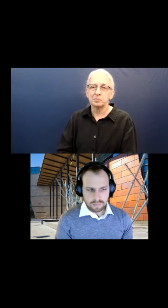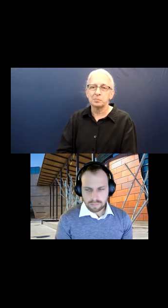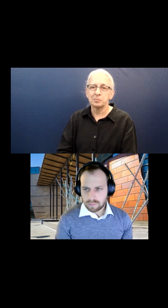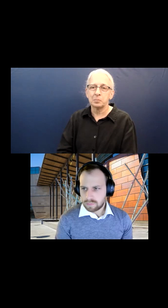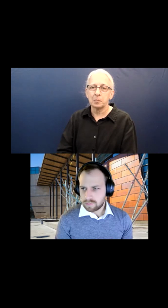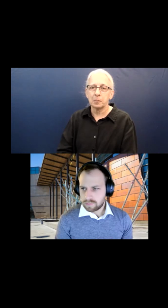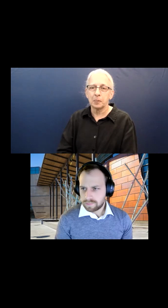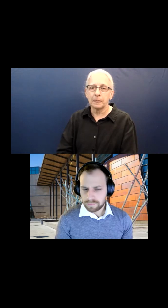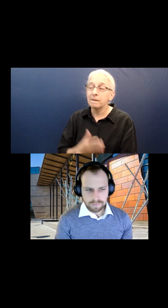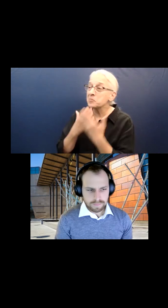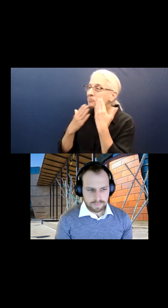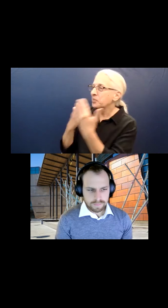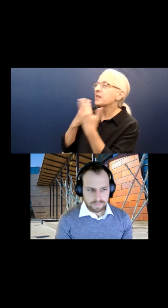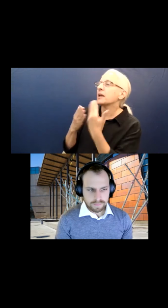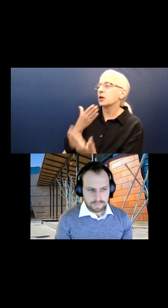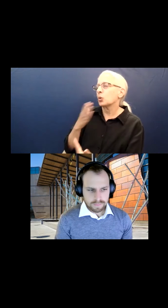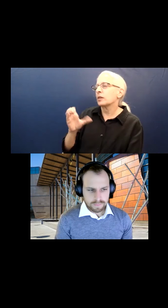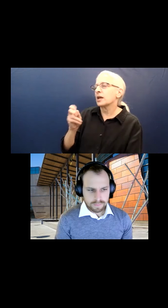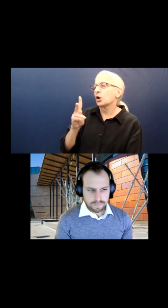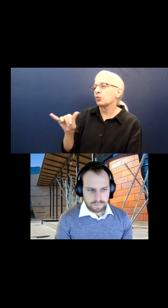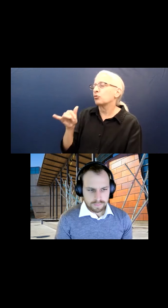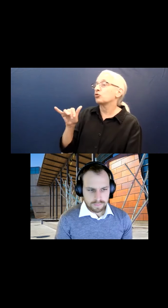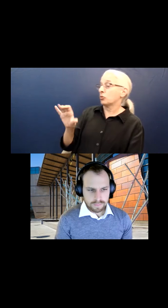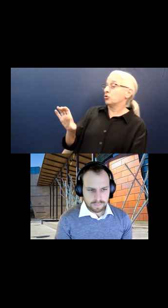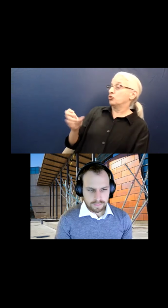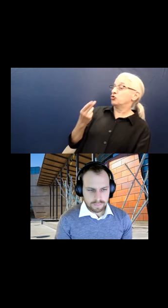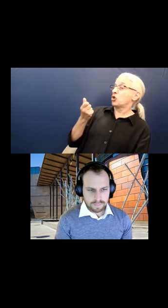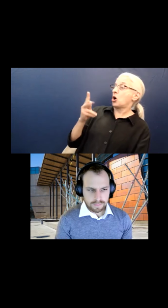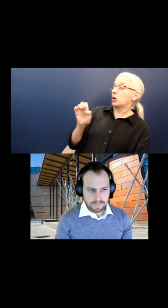Thanks, everyone, and thanks, Charlie, for that question and comment.